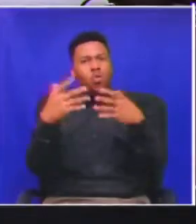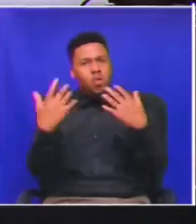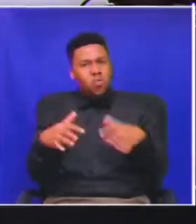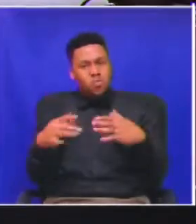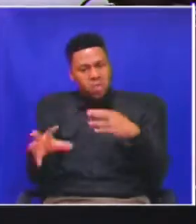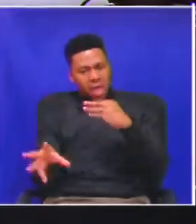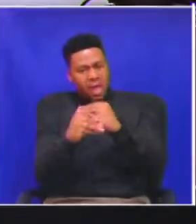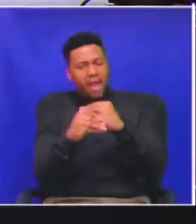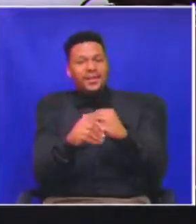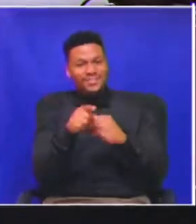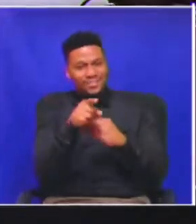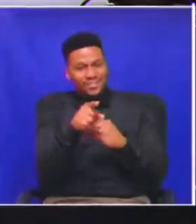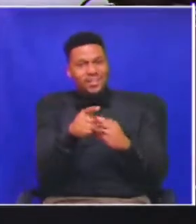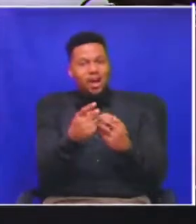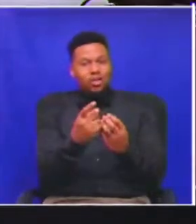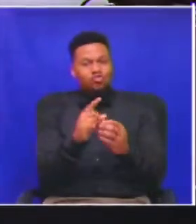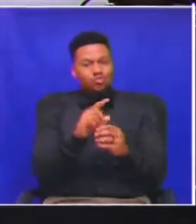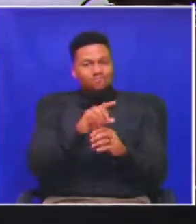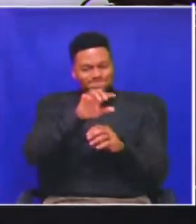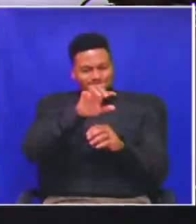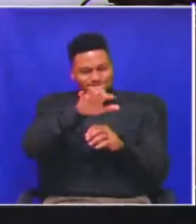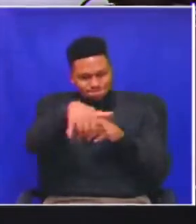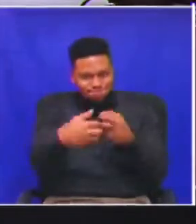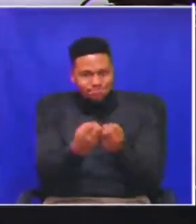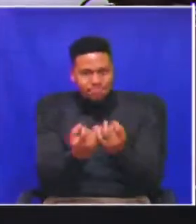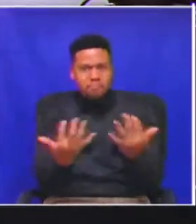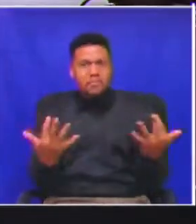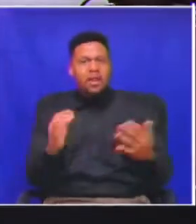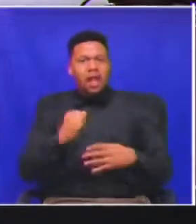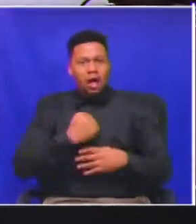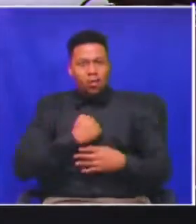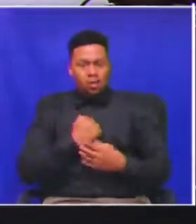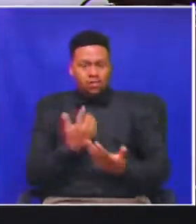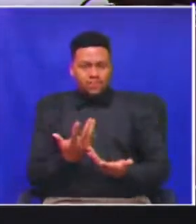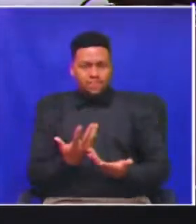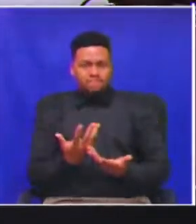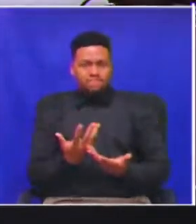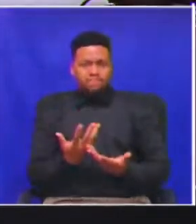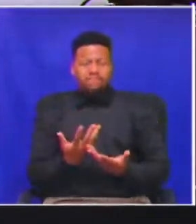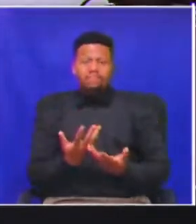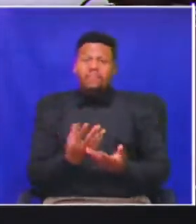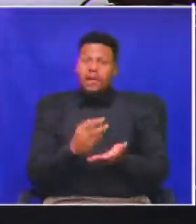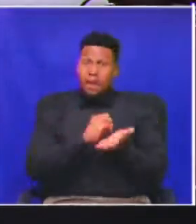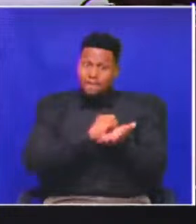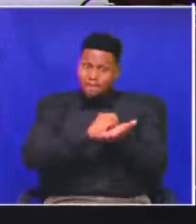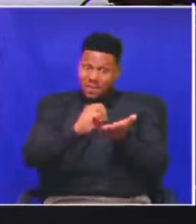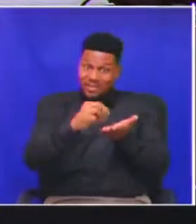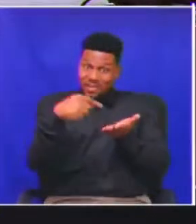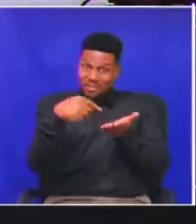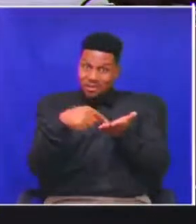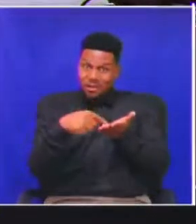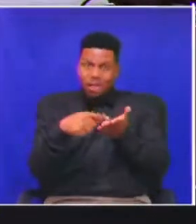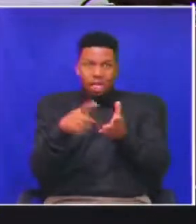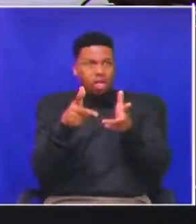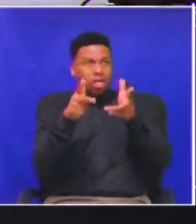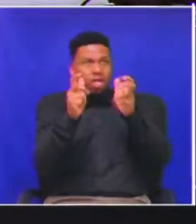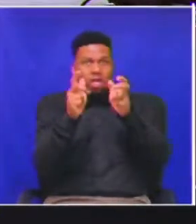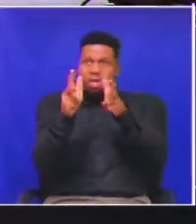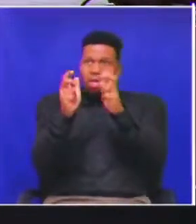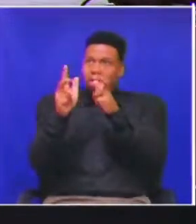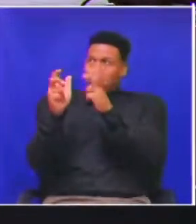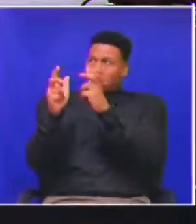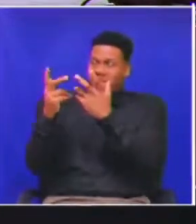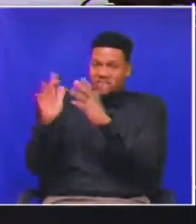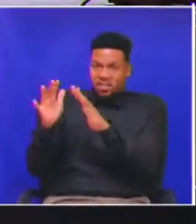have. And that message has been heeded, and now there is talk in many centers of the world